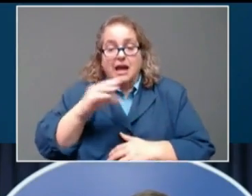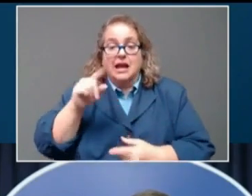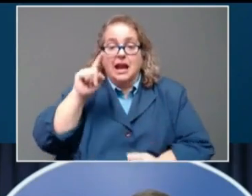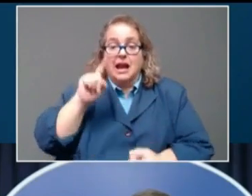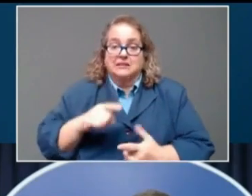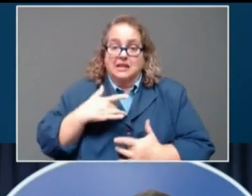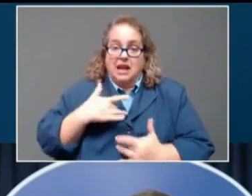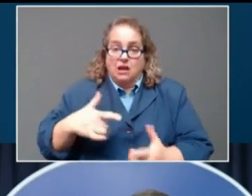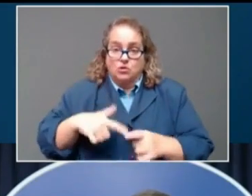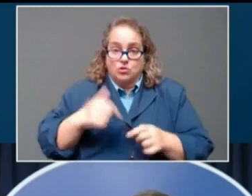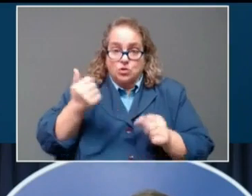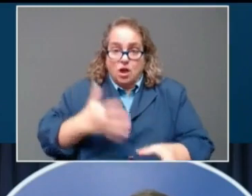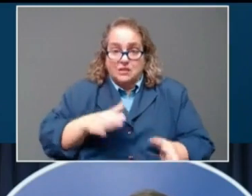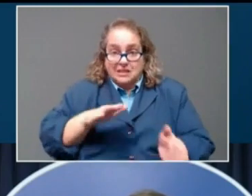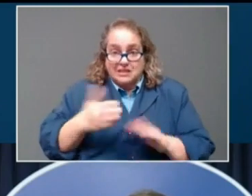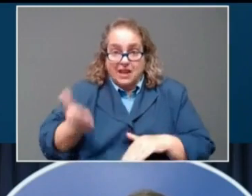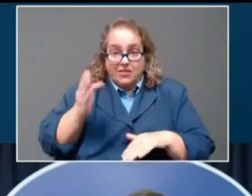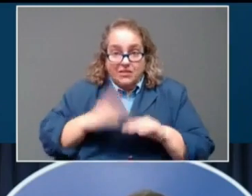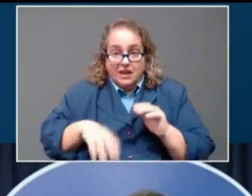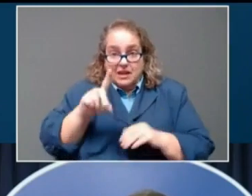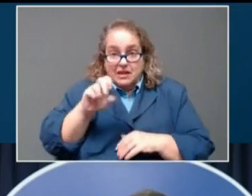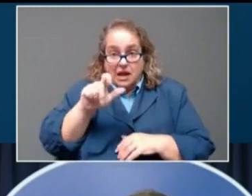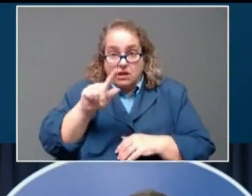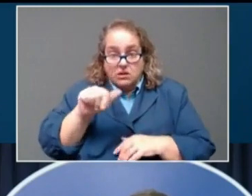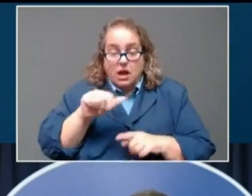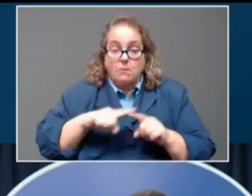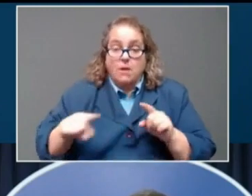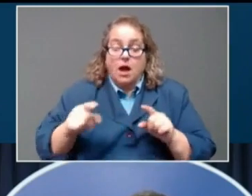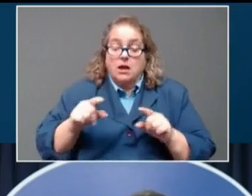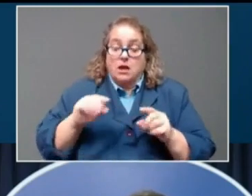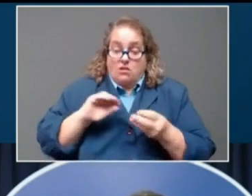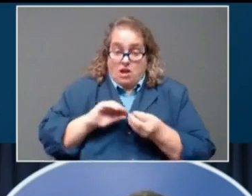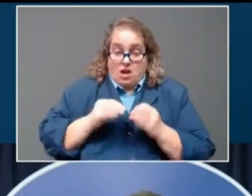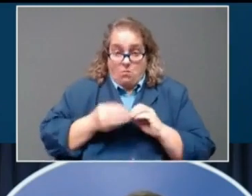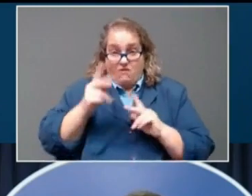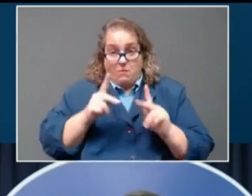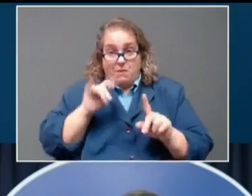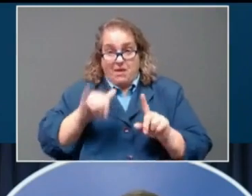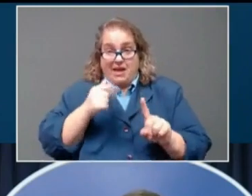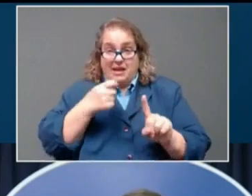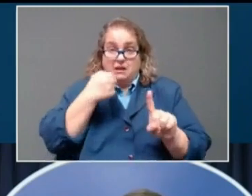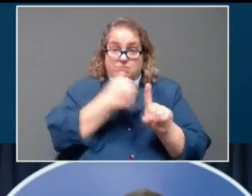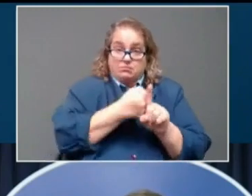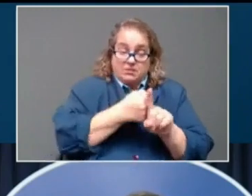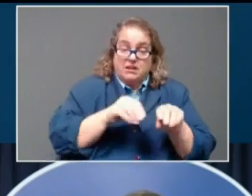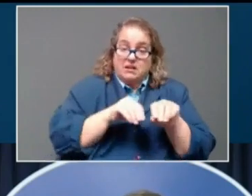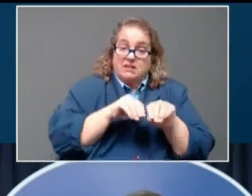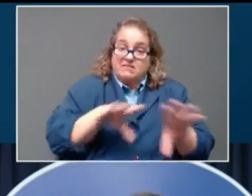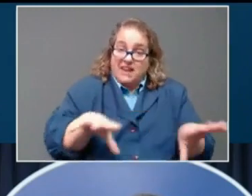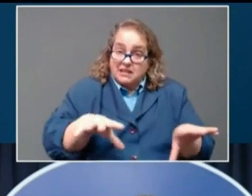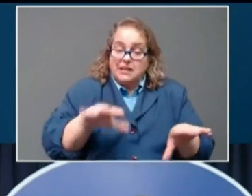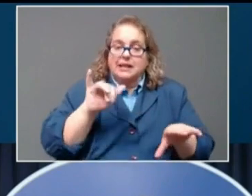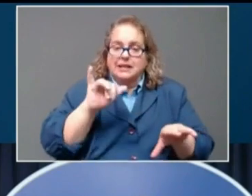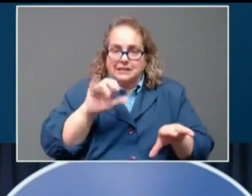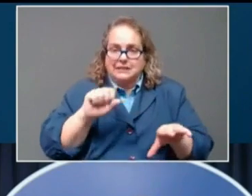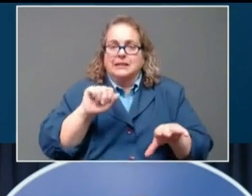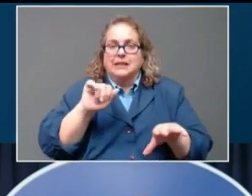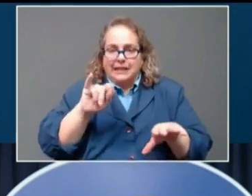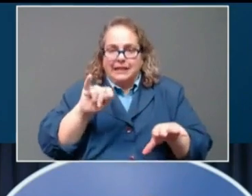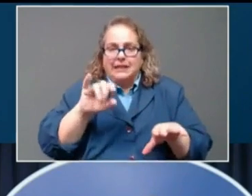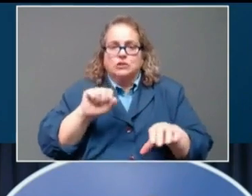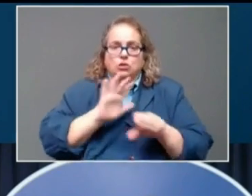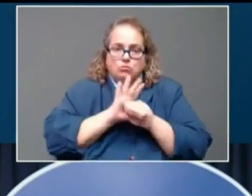Delta, the number of people that it's impacting, that it is infecting, is pushing our hospitalization